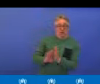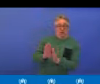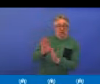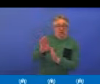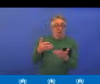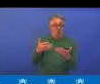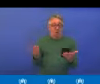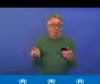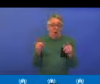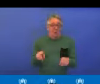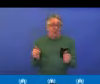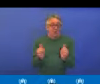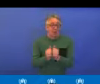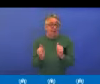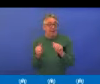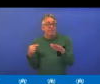persons with disabilities.